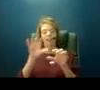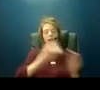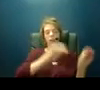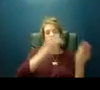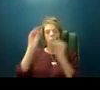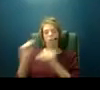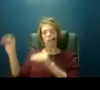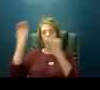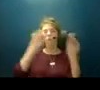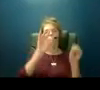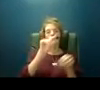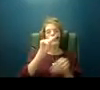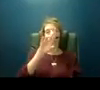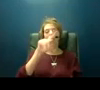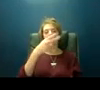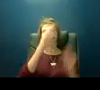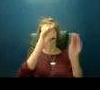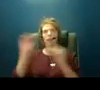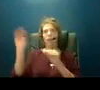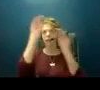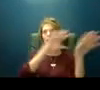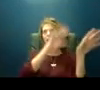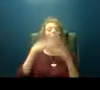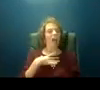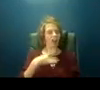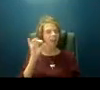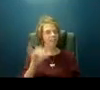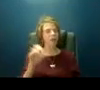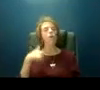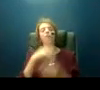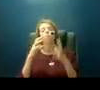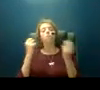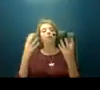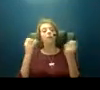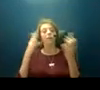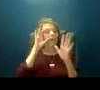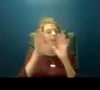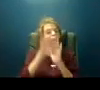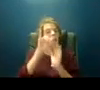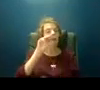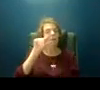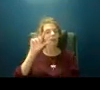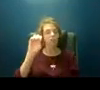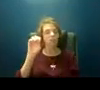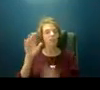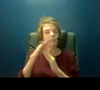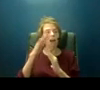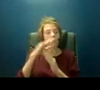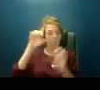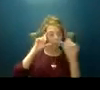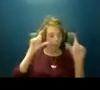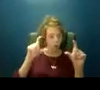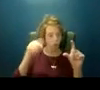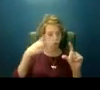work. And I love that. So we have all these images. So the top image, you can see that's Lisa there, and she's